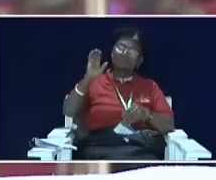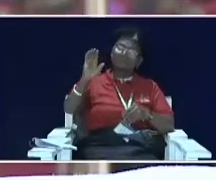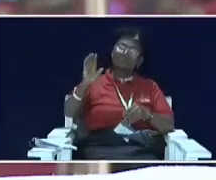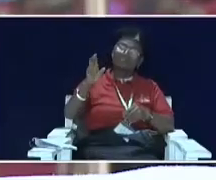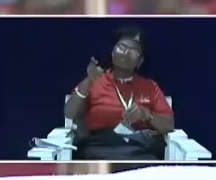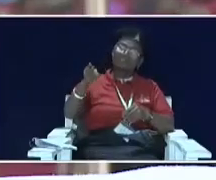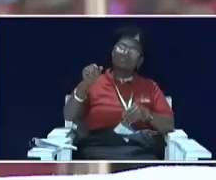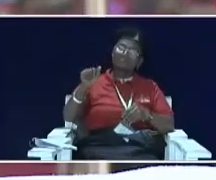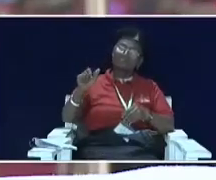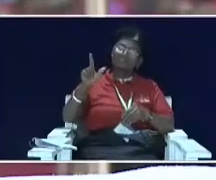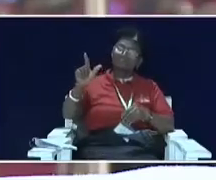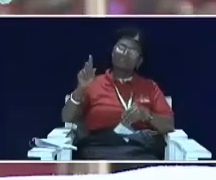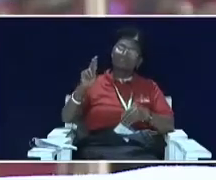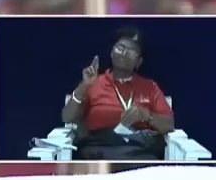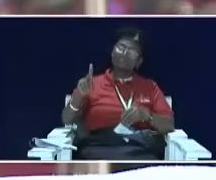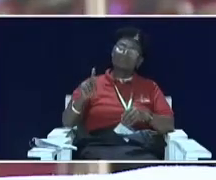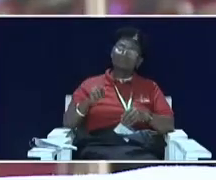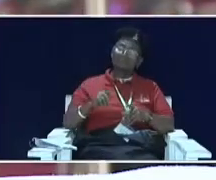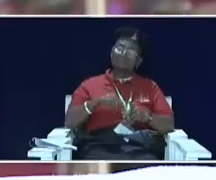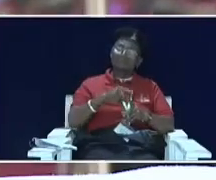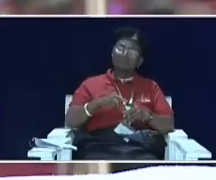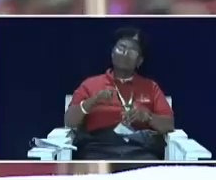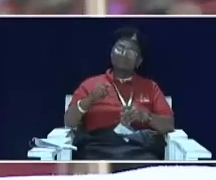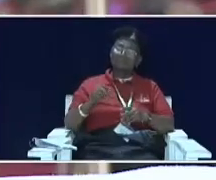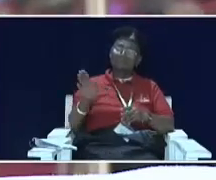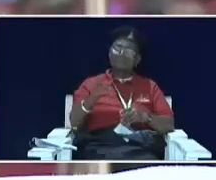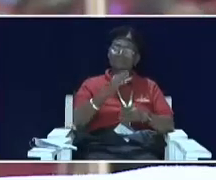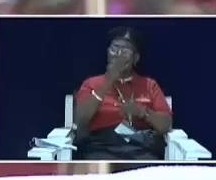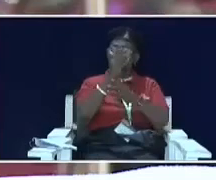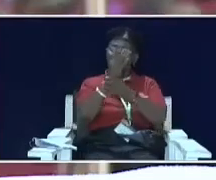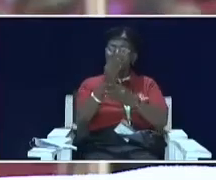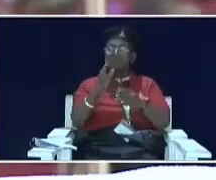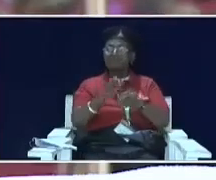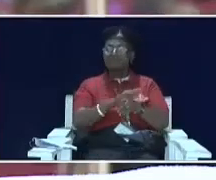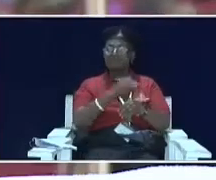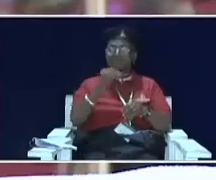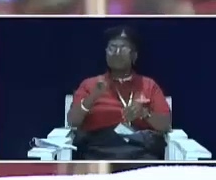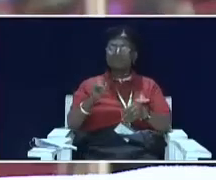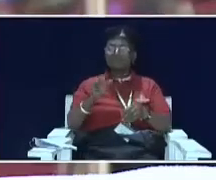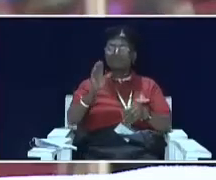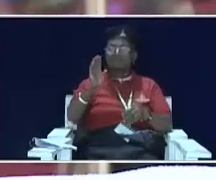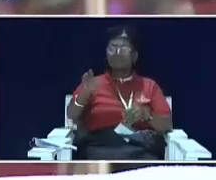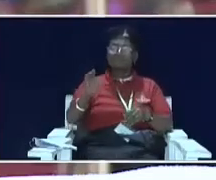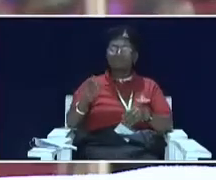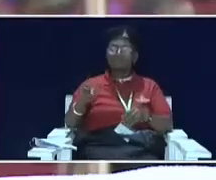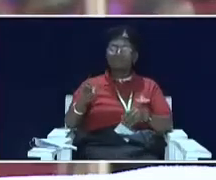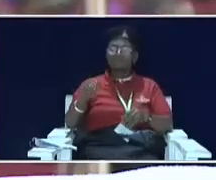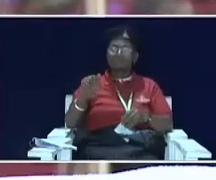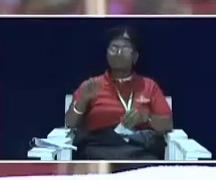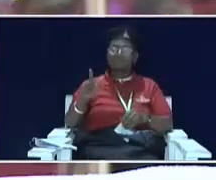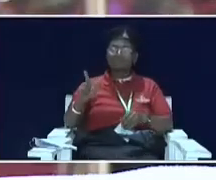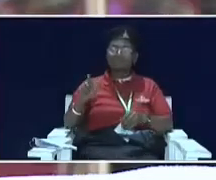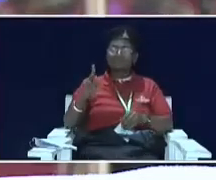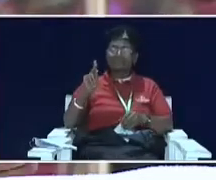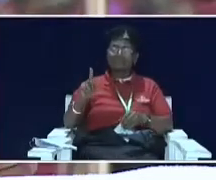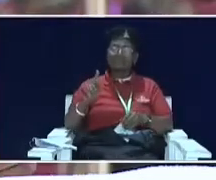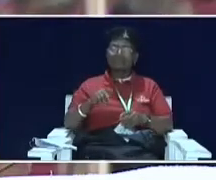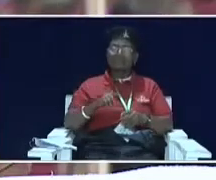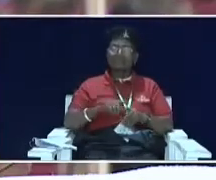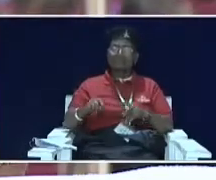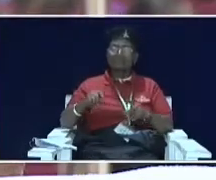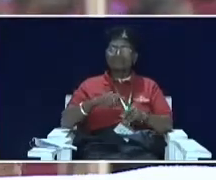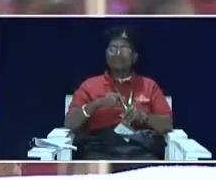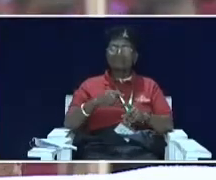Because your hand is full of chalk, you are cleaning the plate with your hand. I was returning from school.